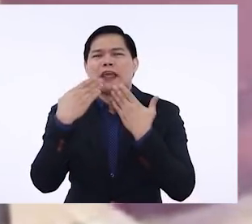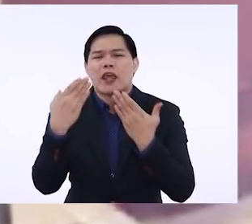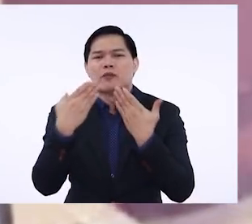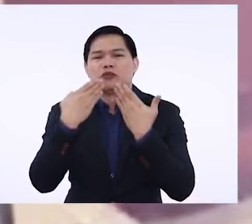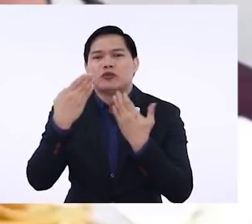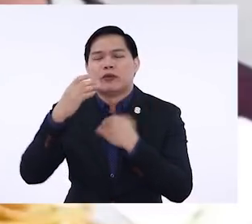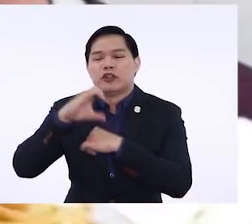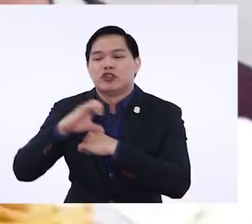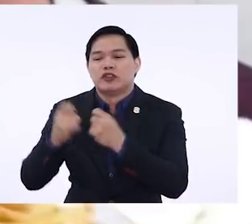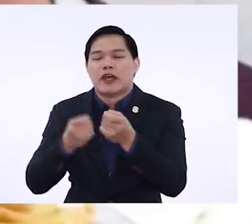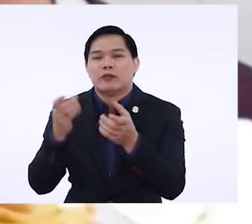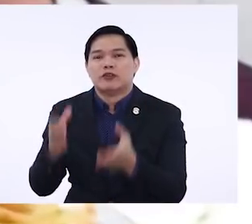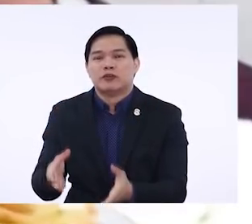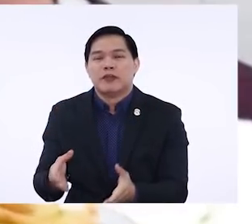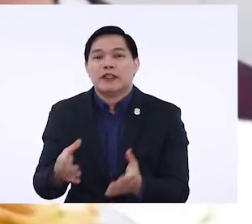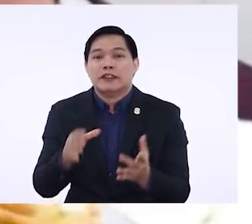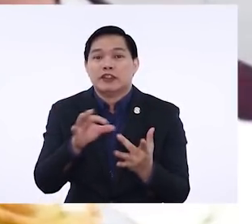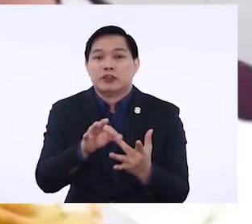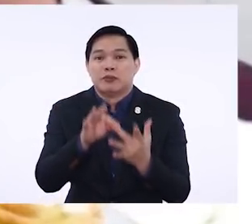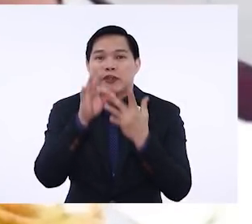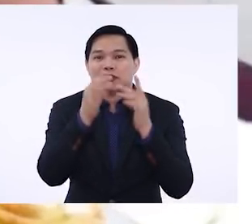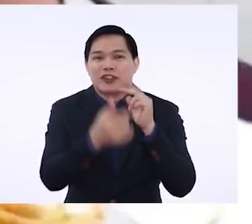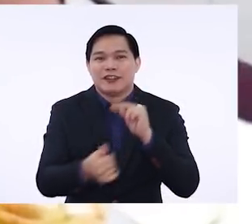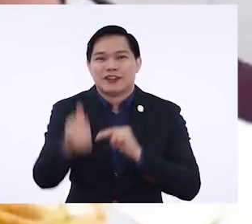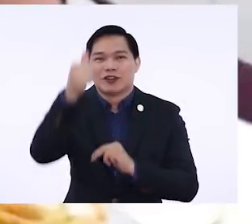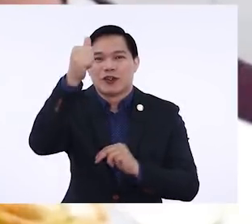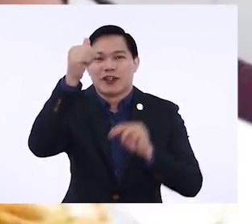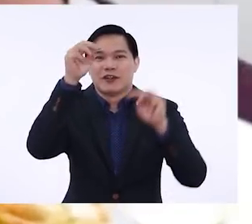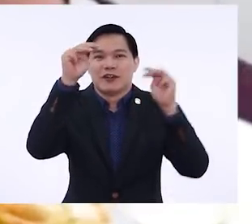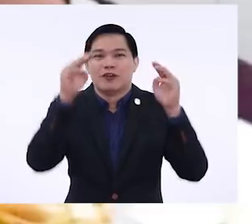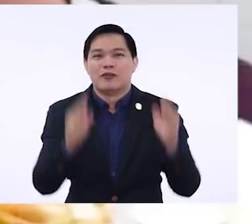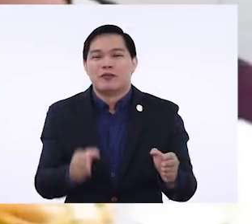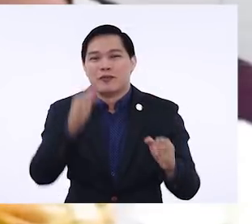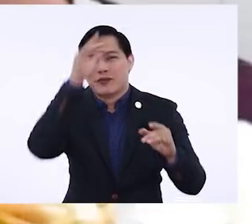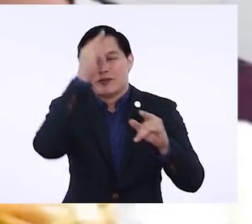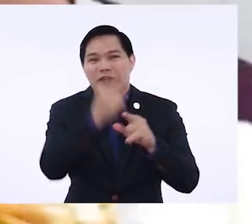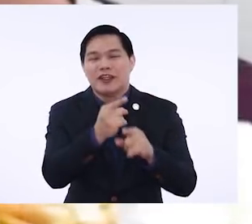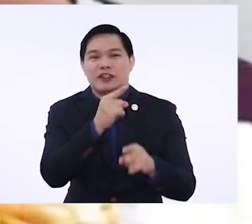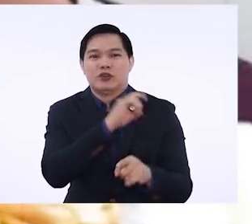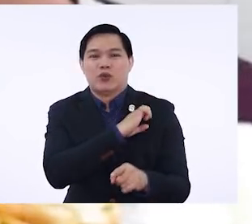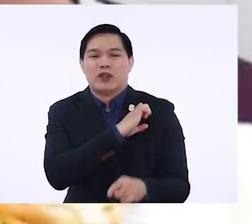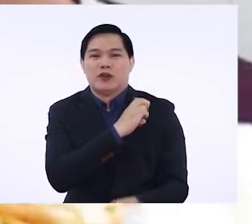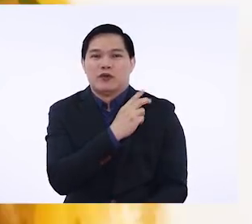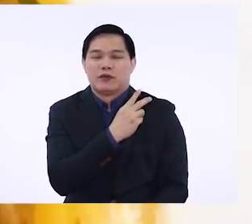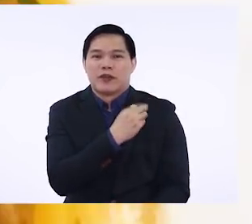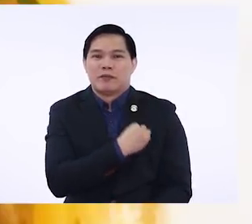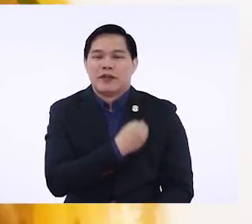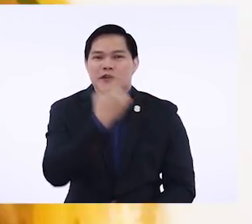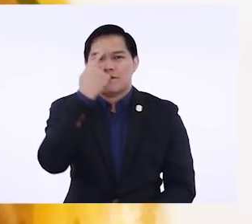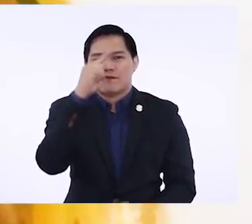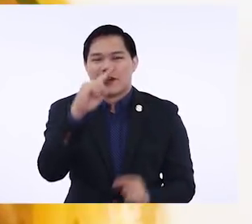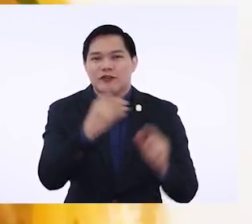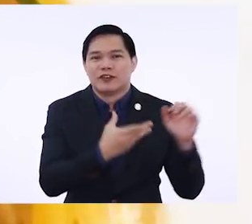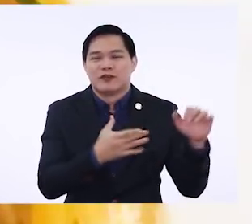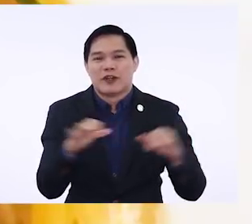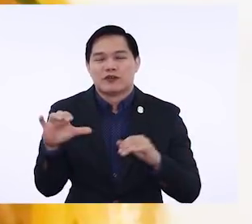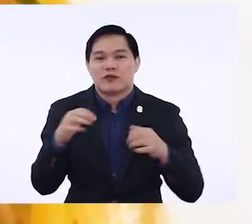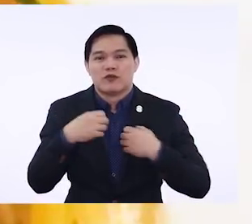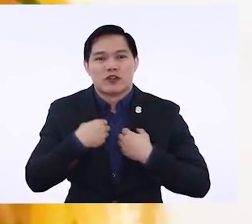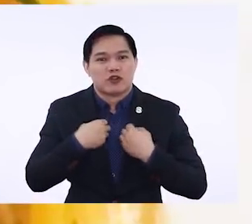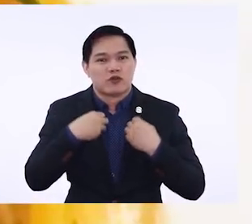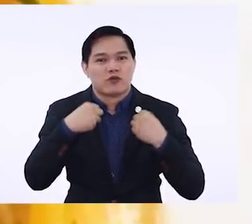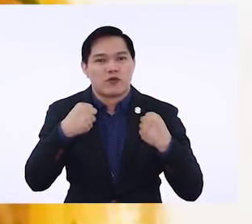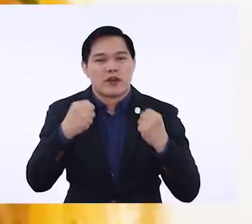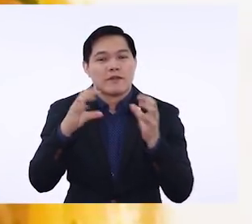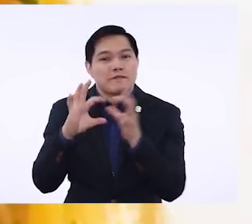Church Administration, particularly to the Executive Minister, Brother Eduardo V. Manalo, for activities like this that strengthen